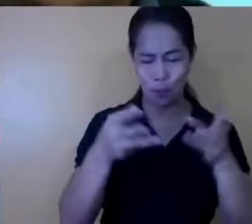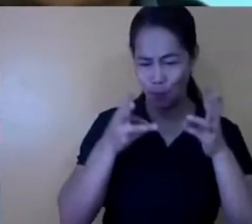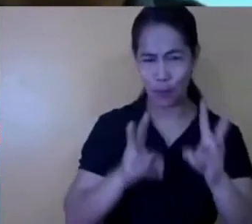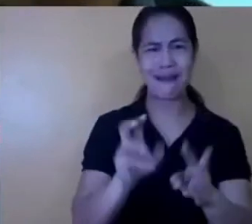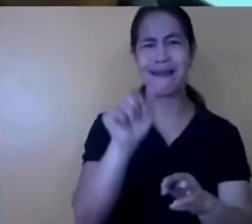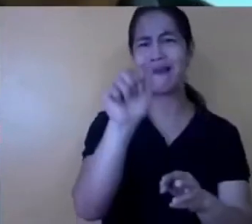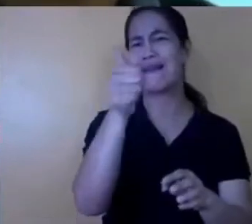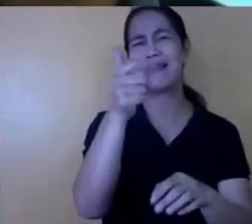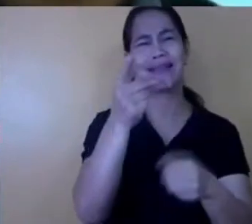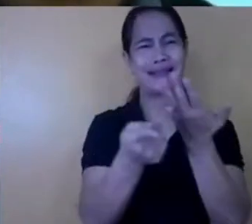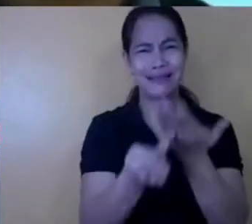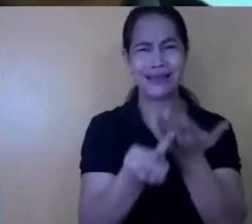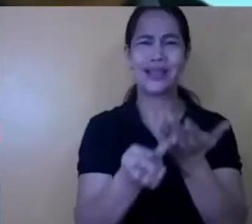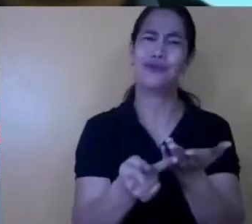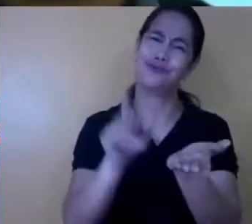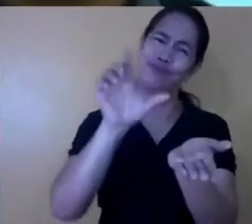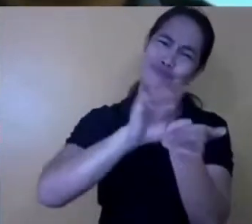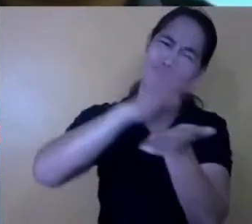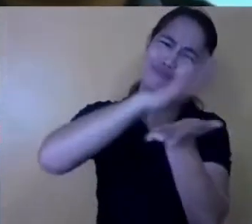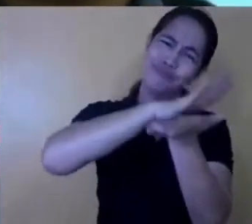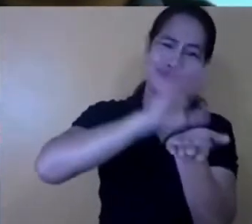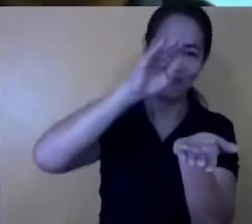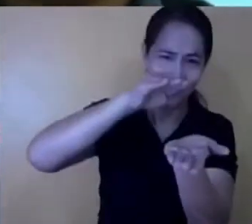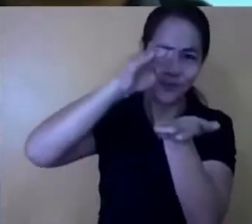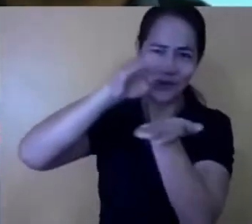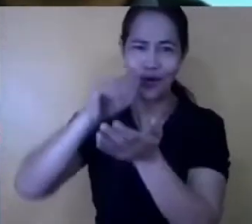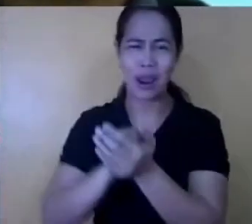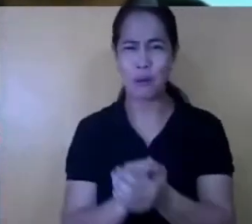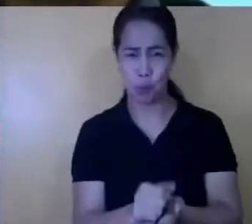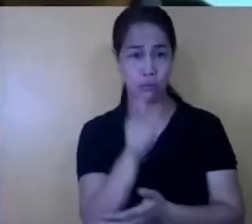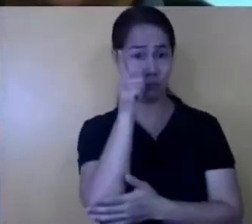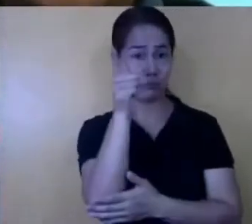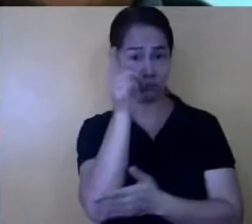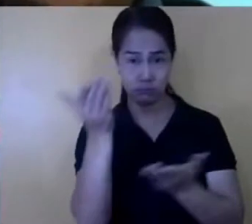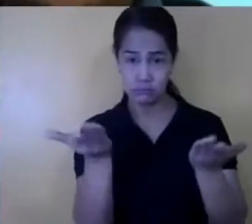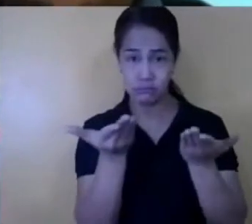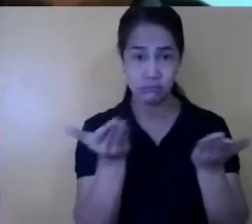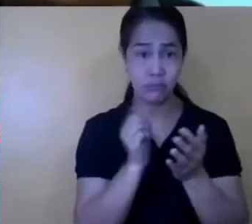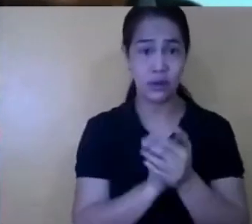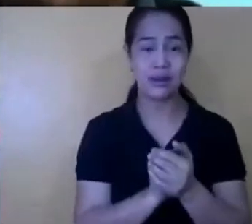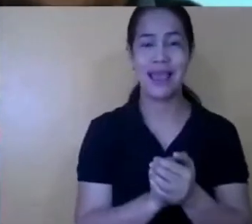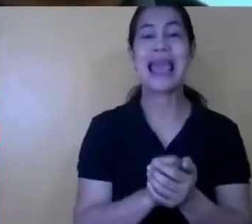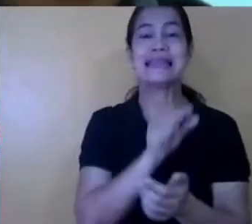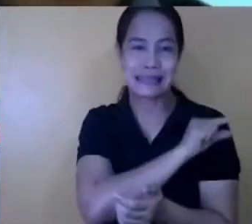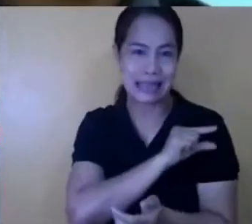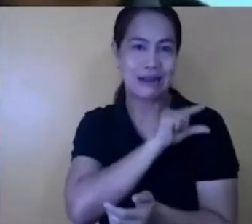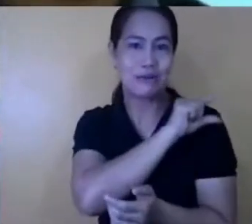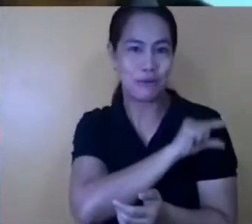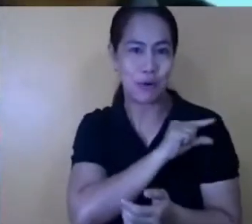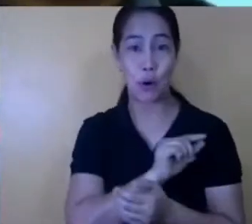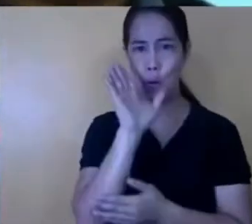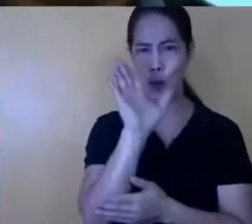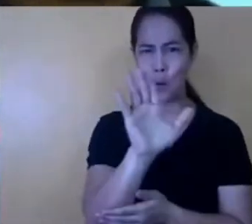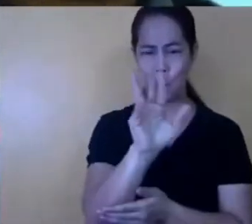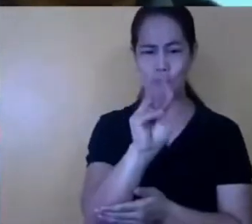documents. But what we're looking for here is the quality of your MOV.